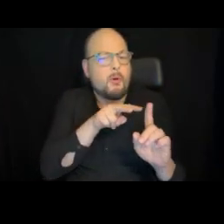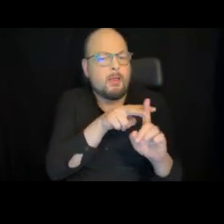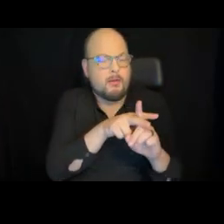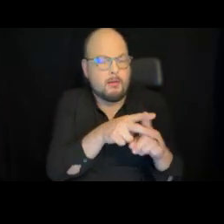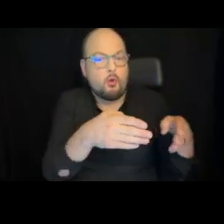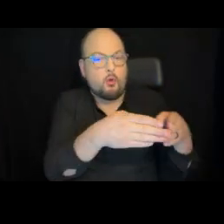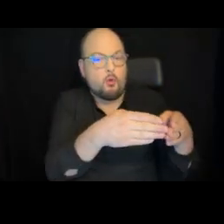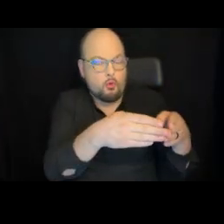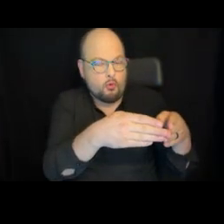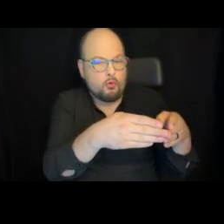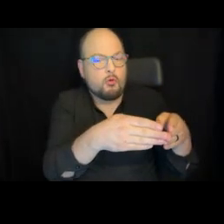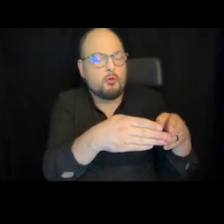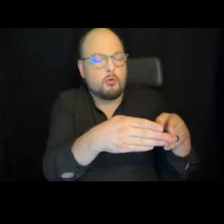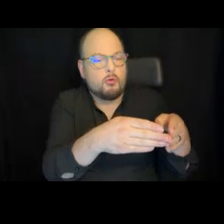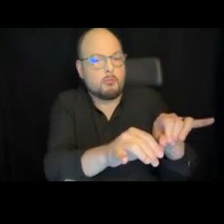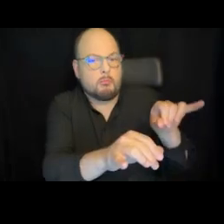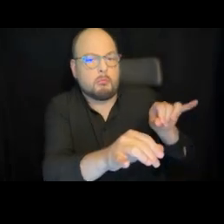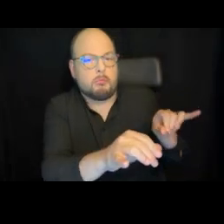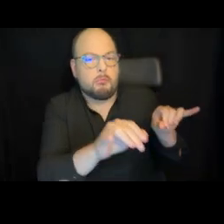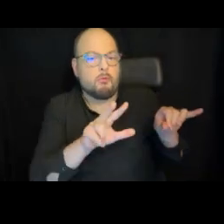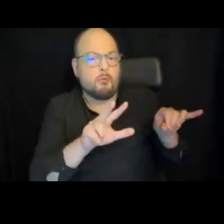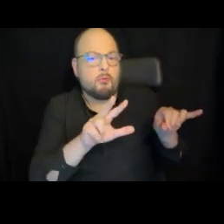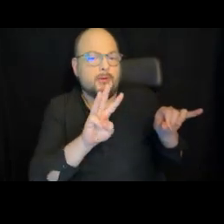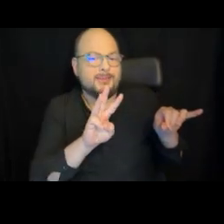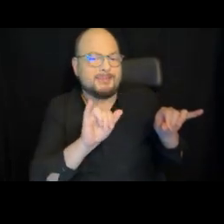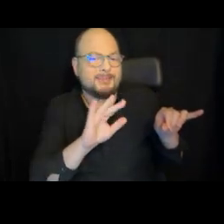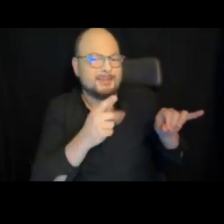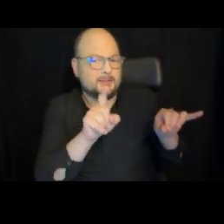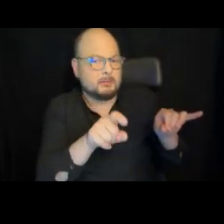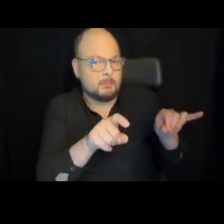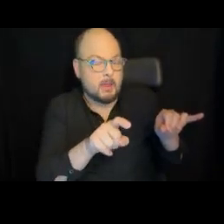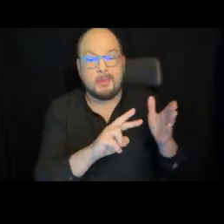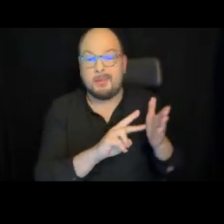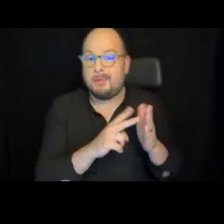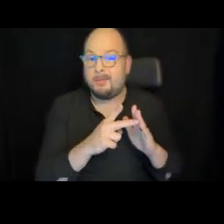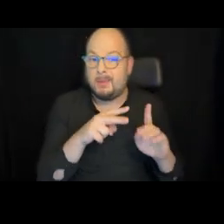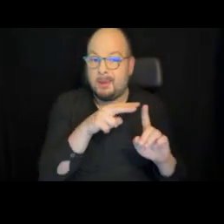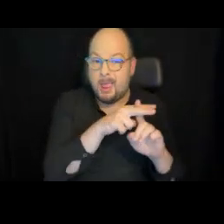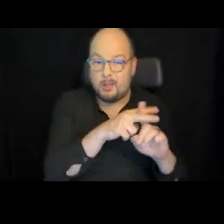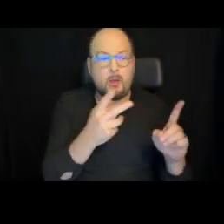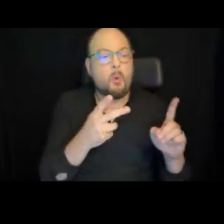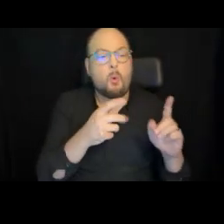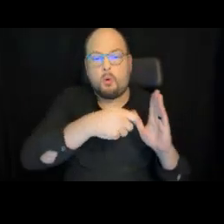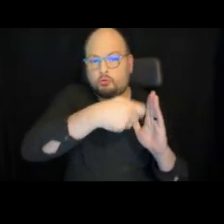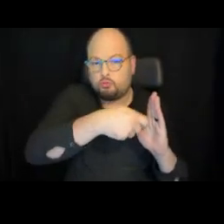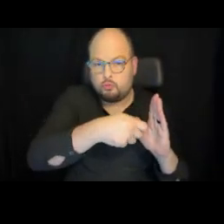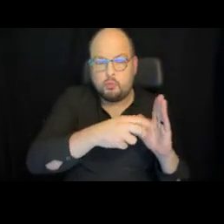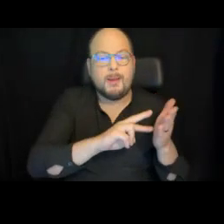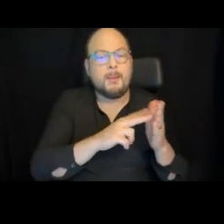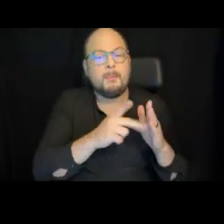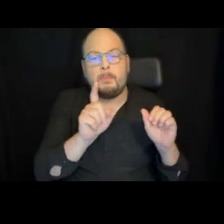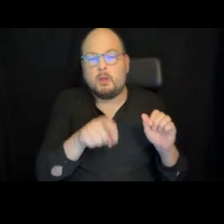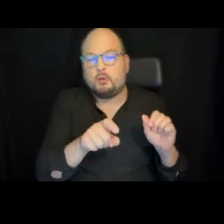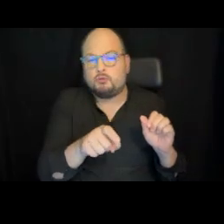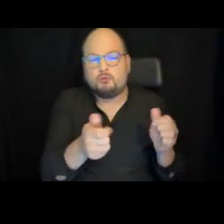that also suggest the outlet or switch should be located 12 inches from a wall